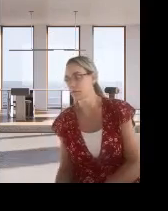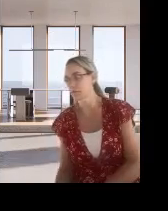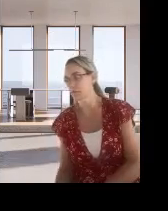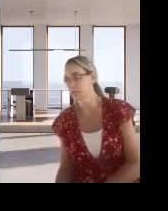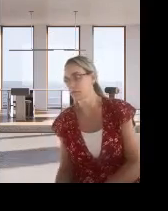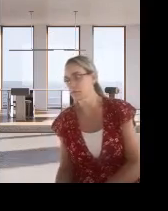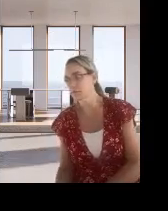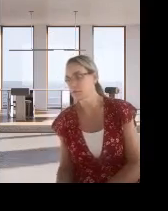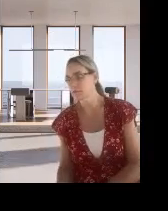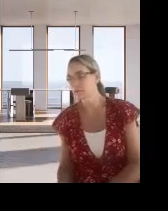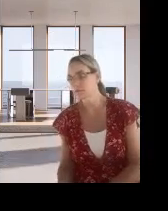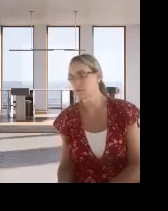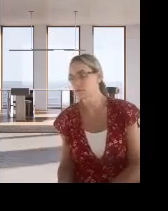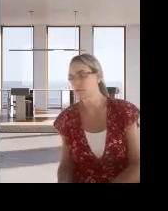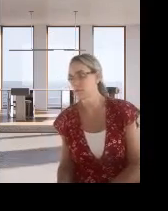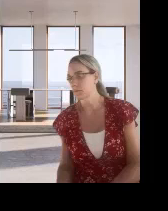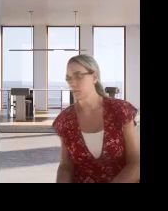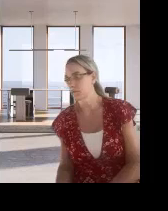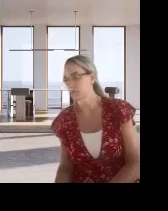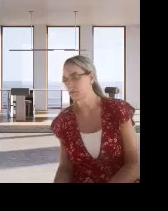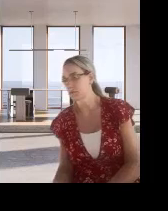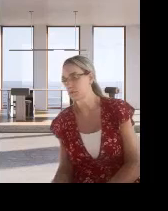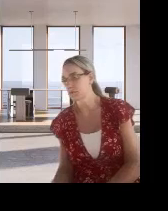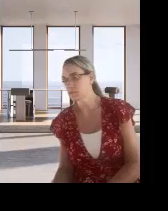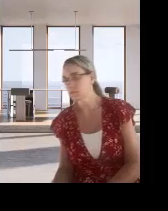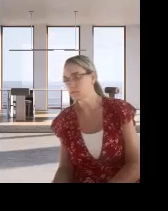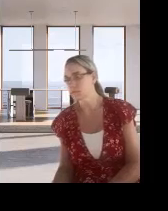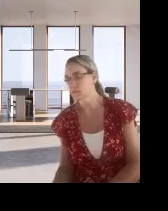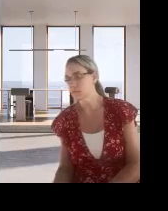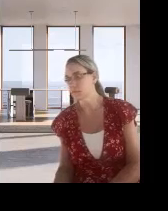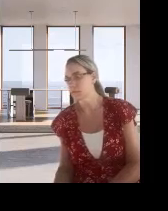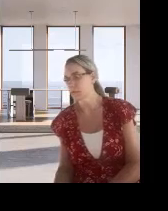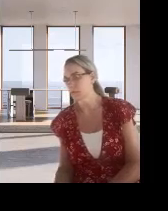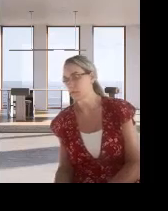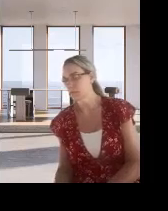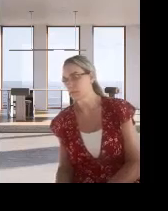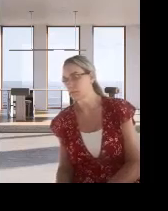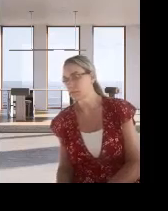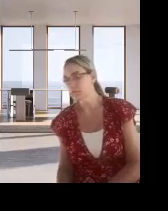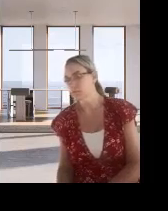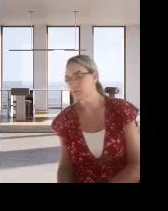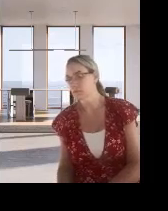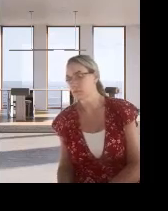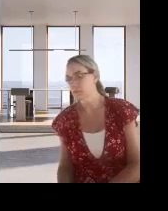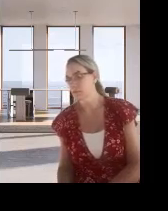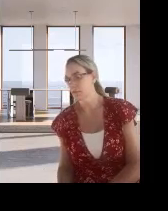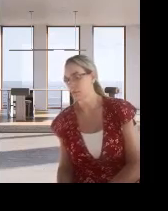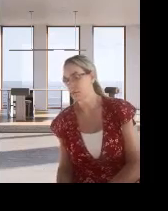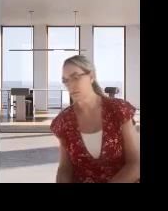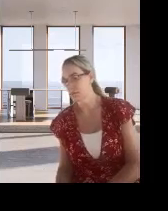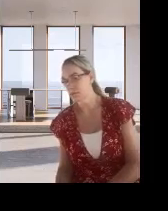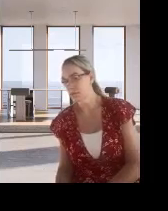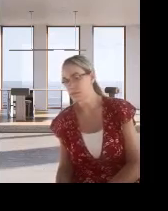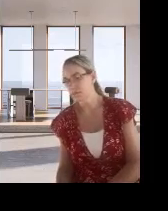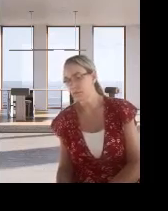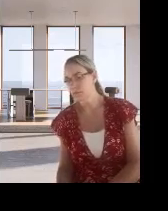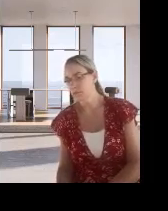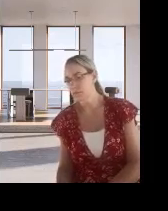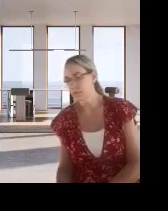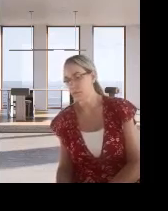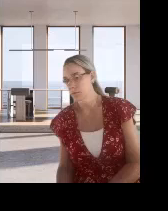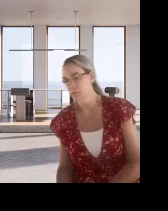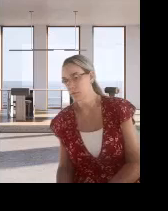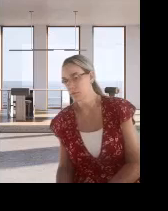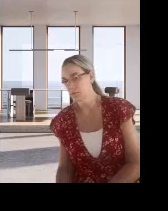6,534, knowing that 3 million is going to be coming anyway. We don't have to contribute that 3 million. Would that be okay?